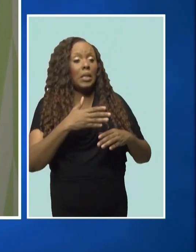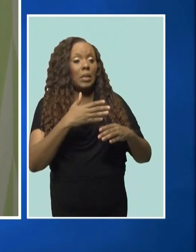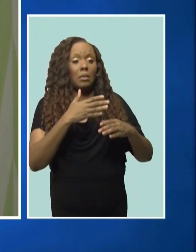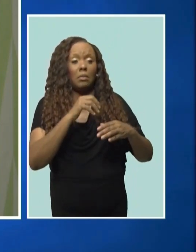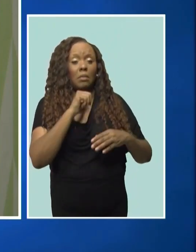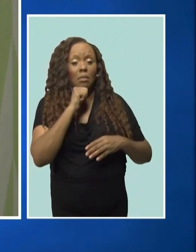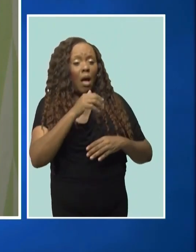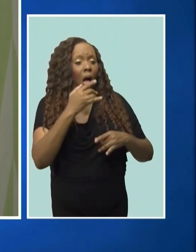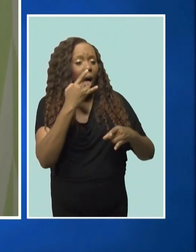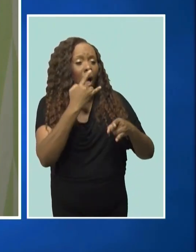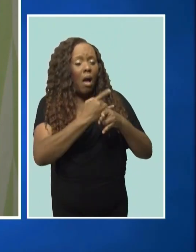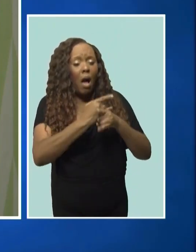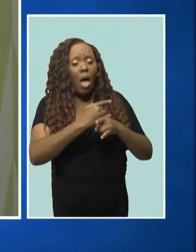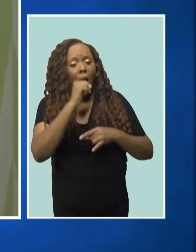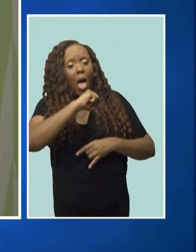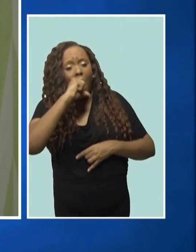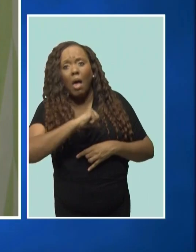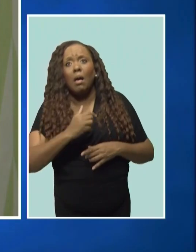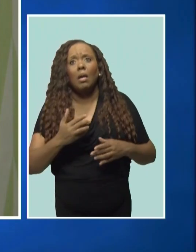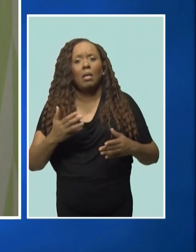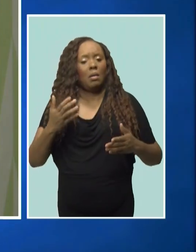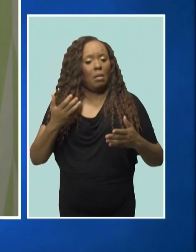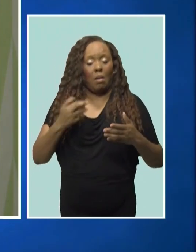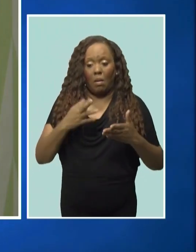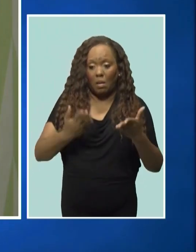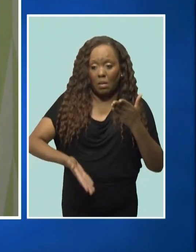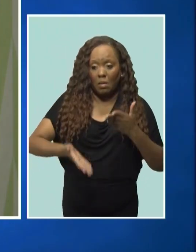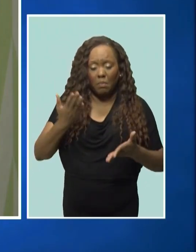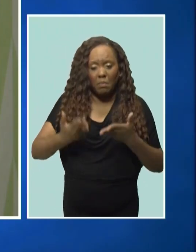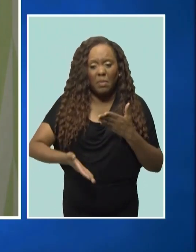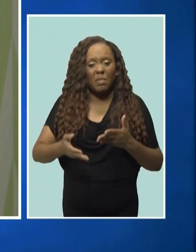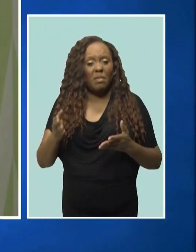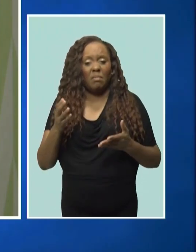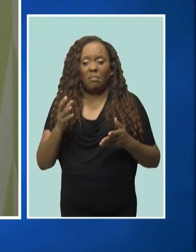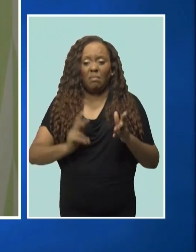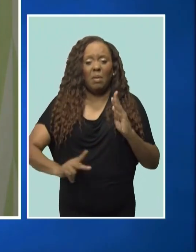rather than having to do the long line to purchase a drink?